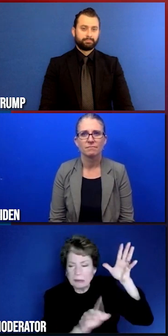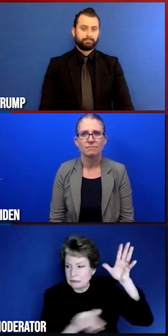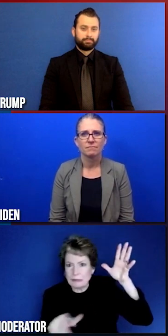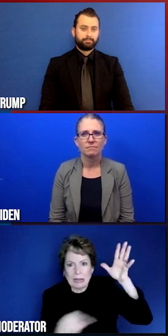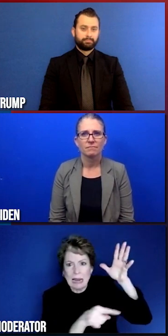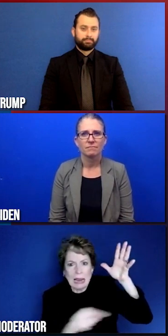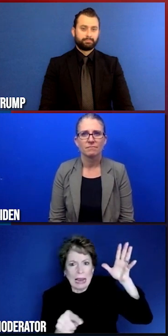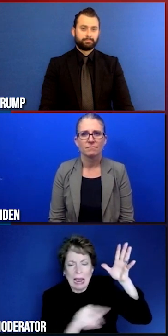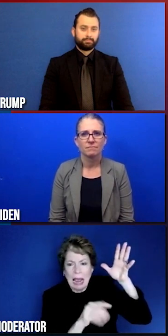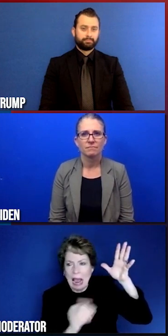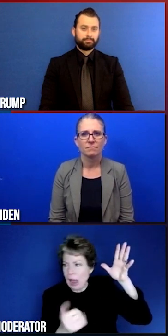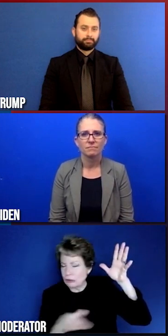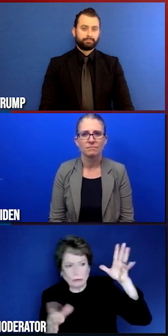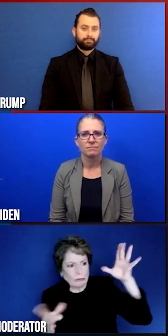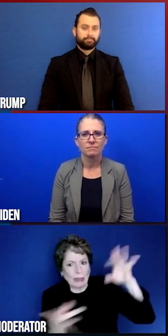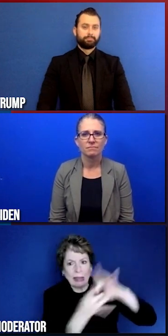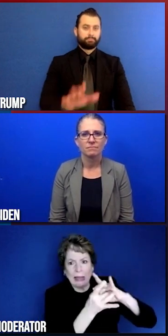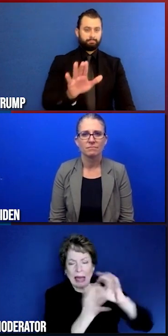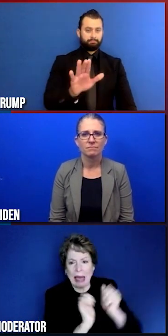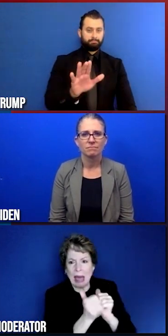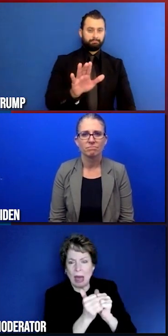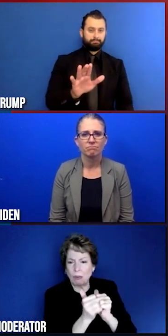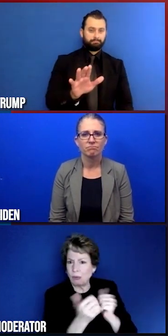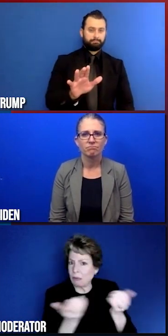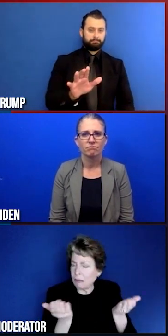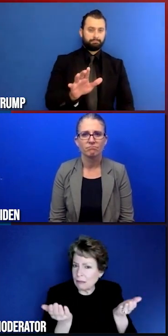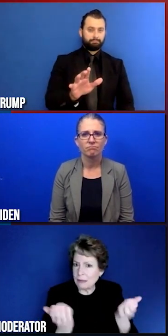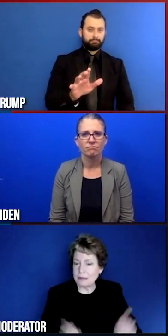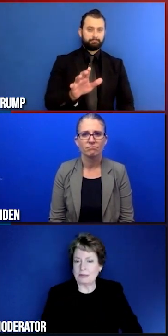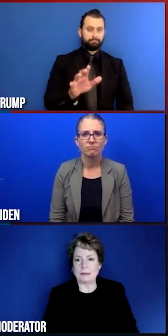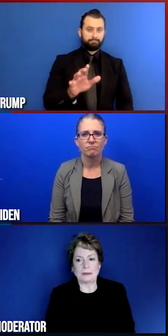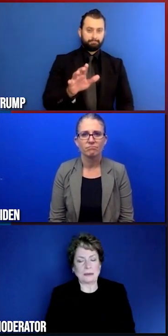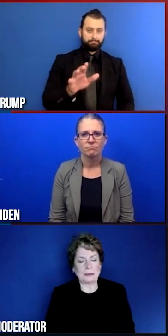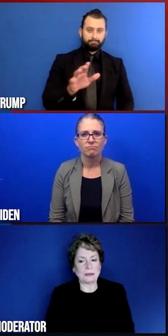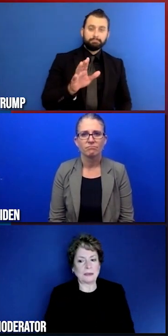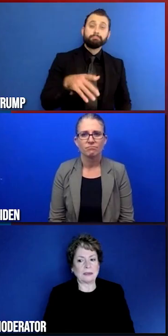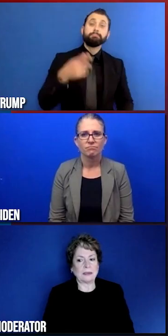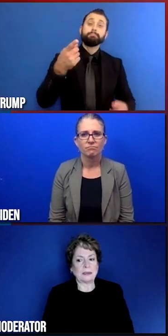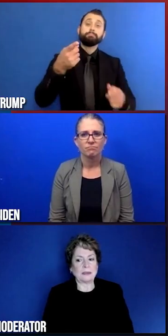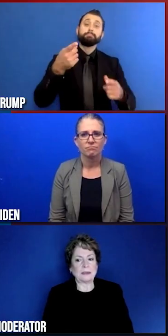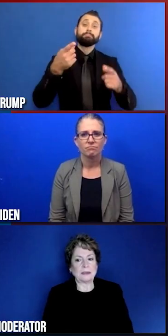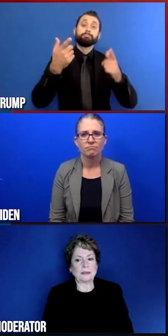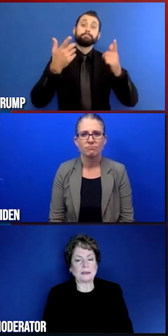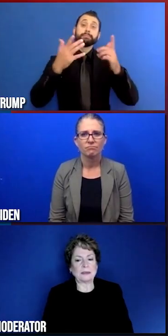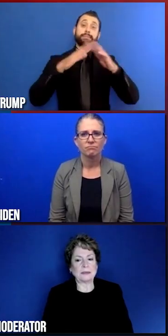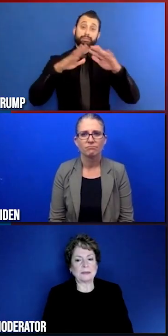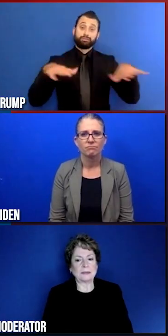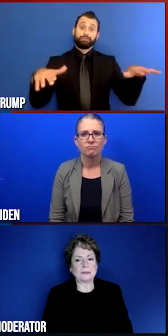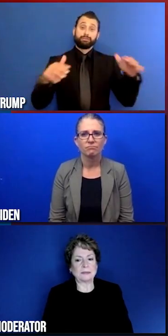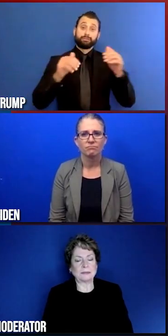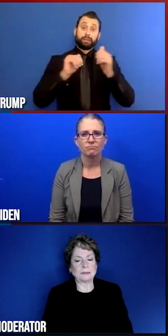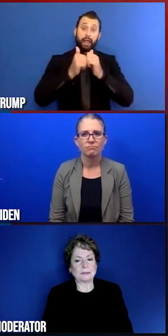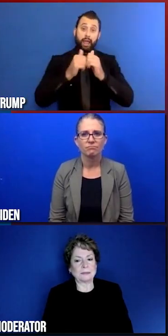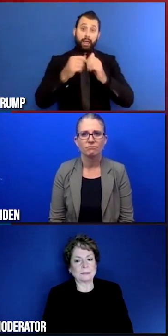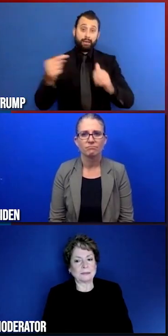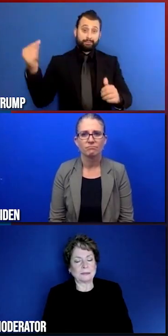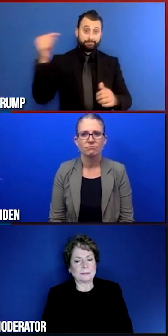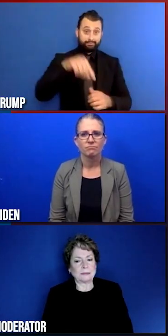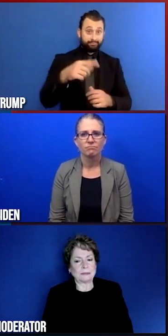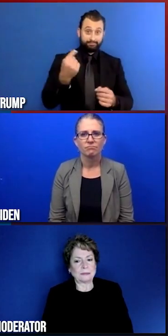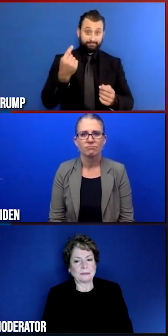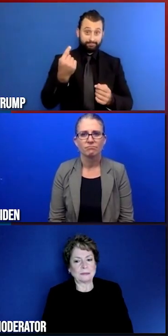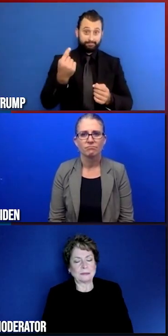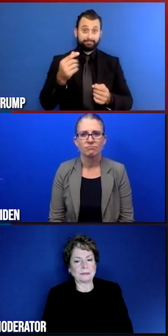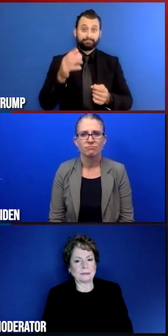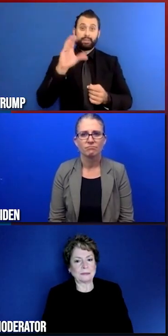here by coyotes and lots of bad people, cartels, and they're brought here, and they used to use them to get